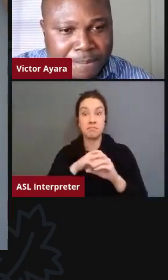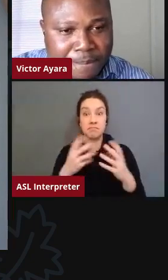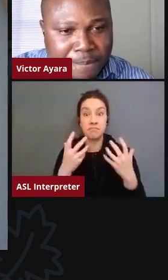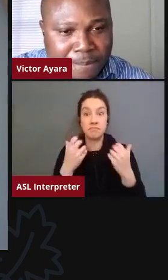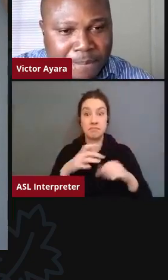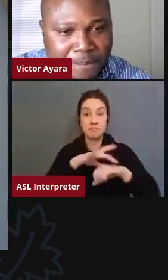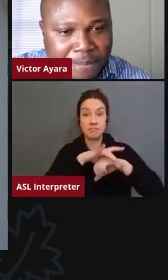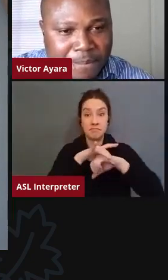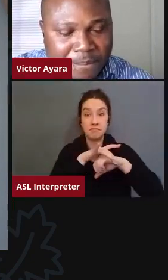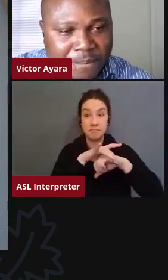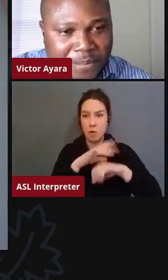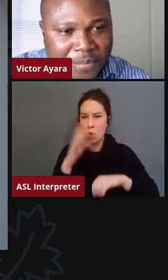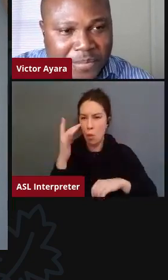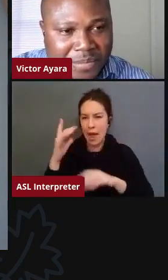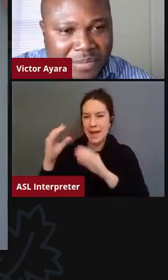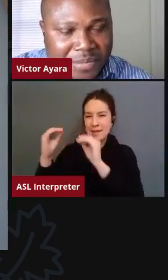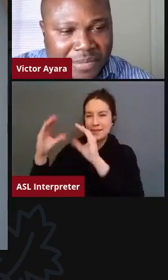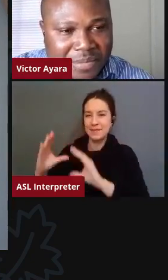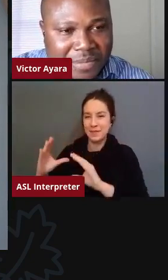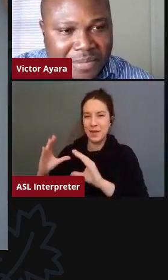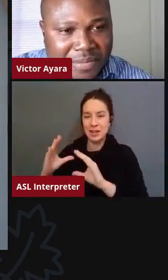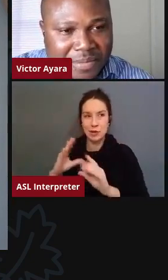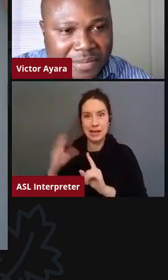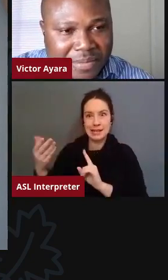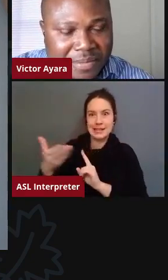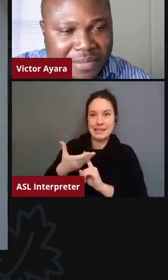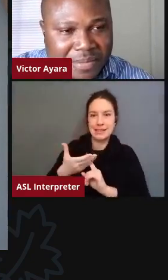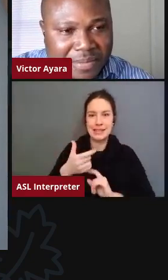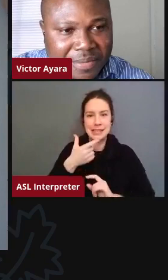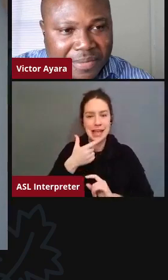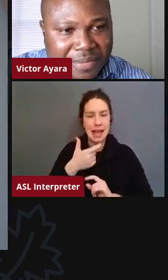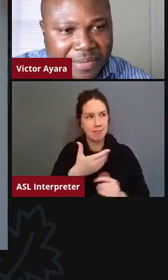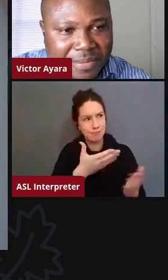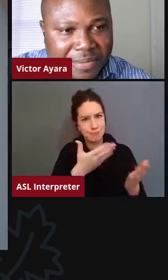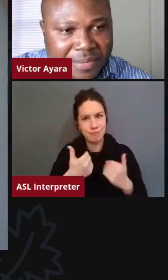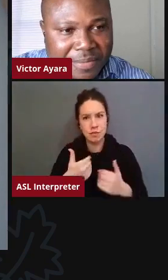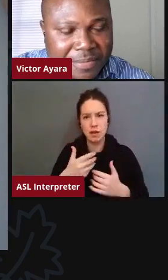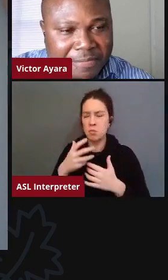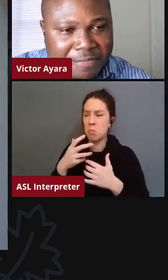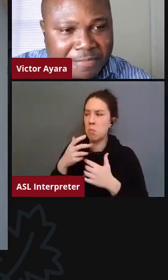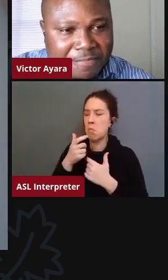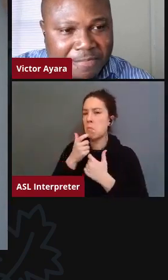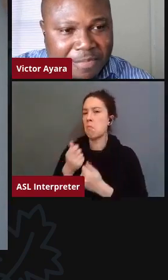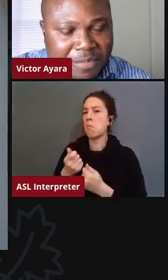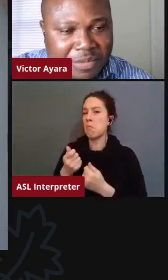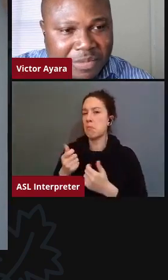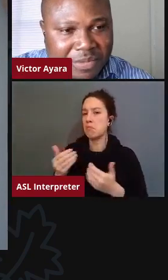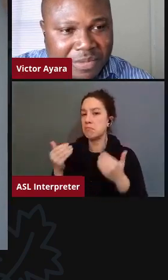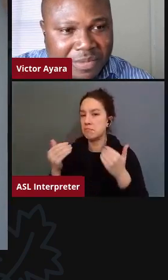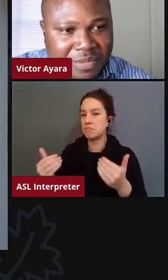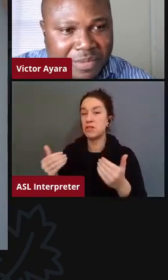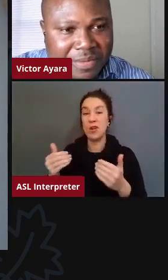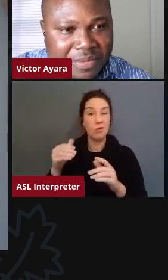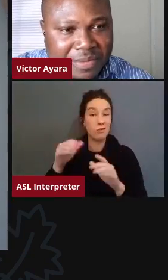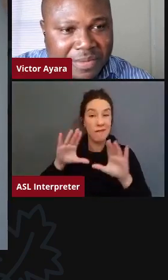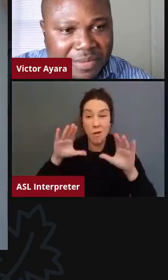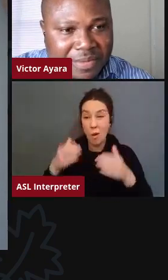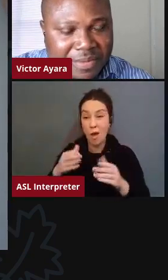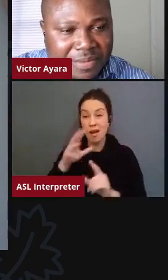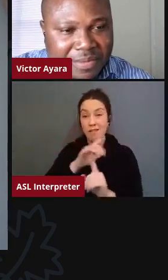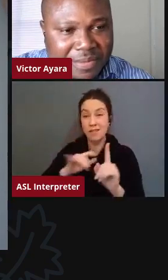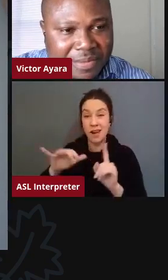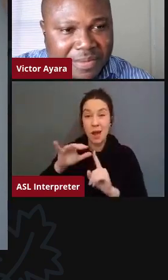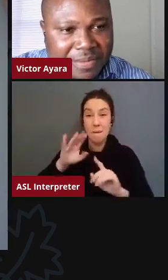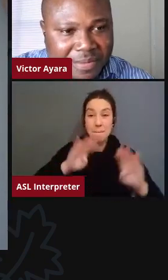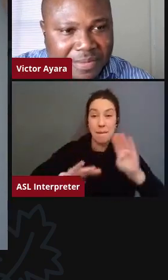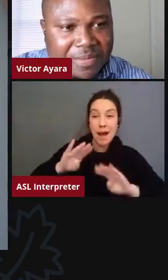there got me interested in research, the first time I'd ever done any sort of research. And we were working on environmental biology and mapping